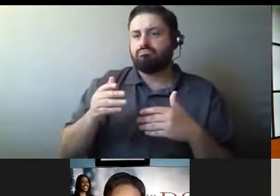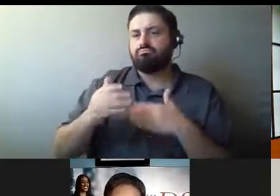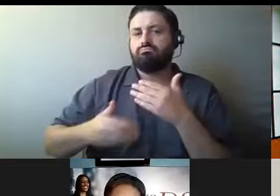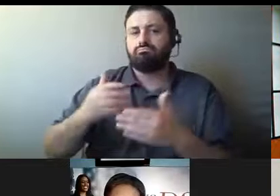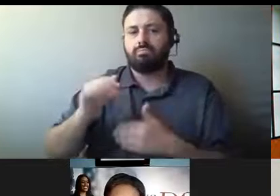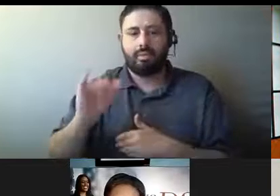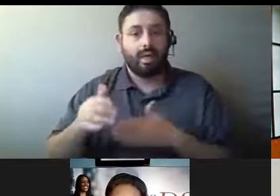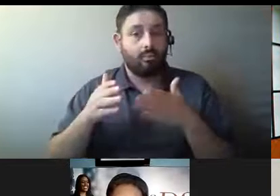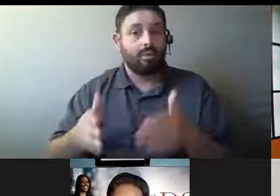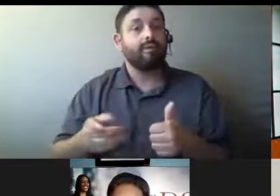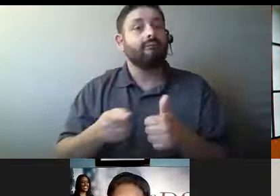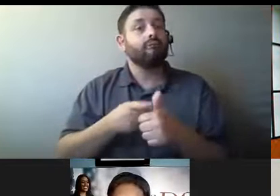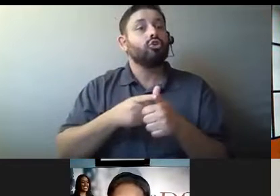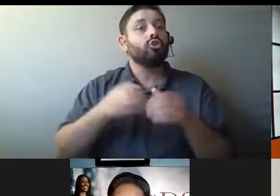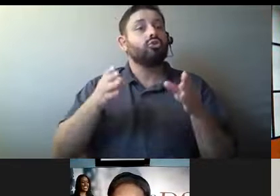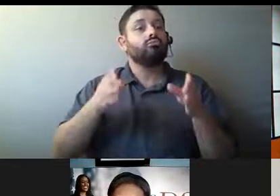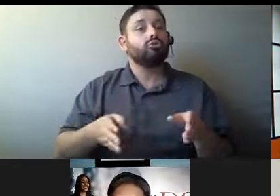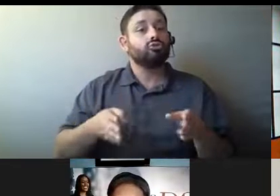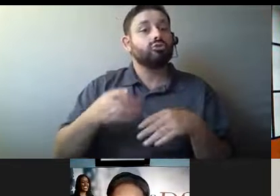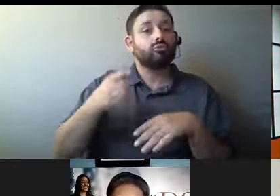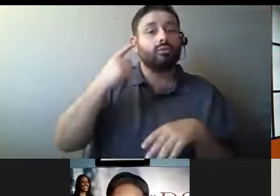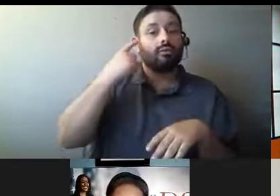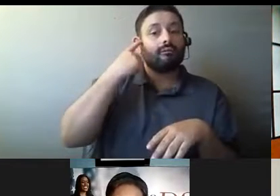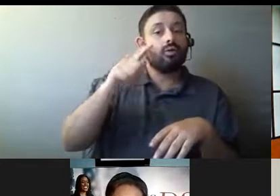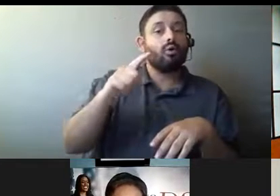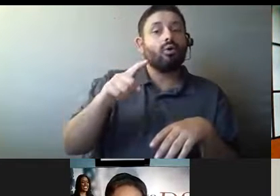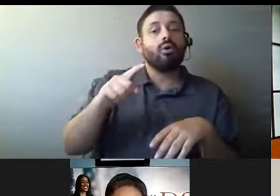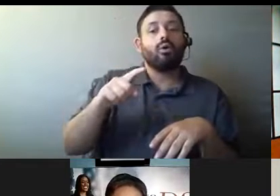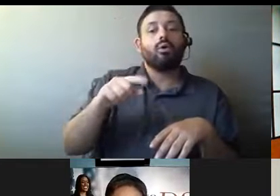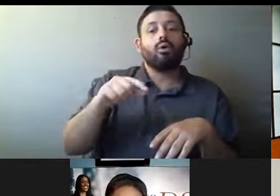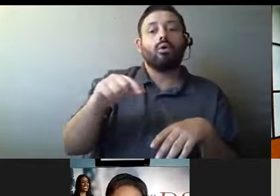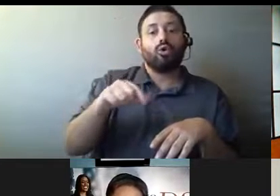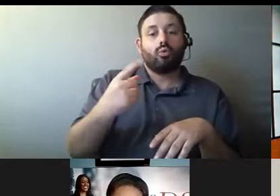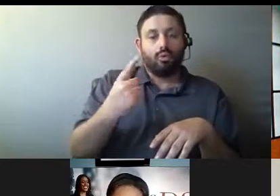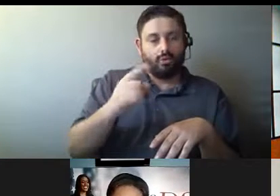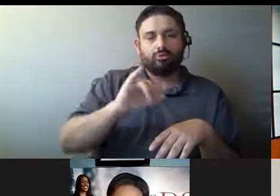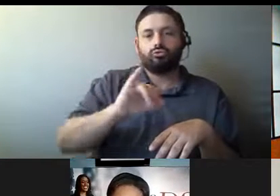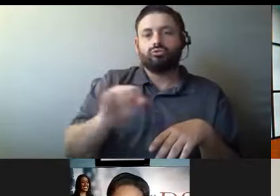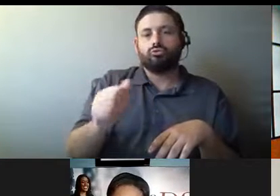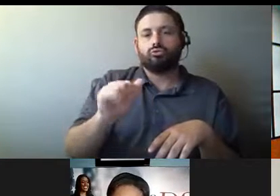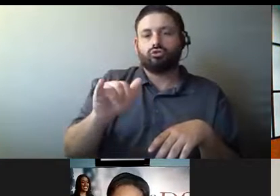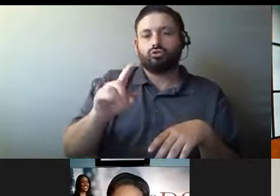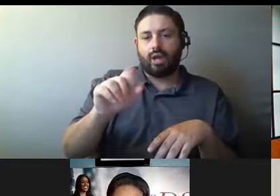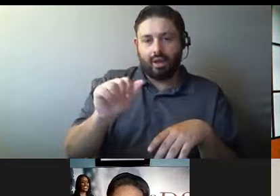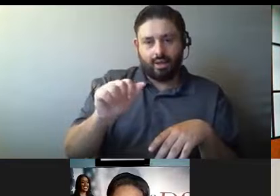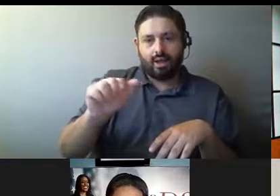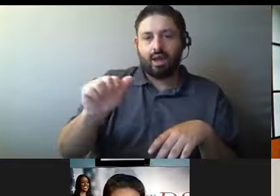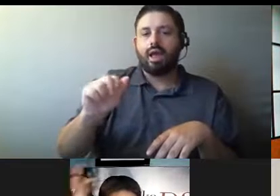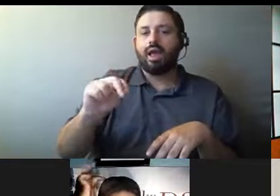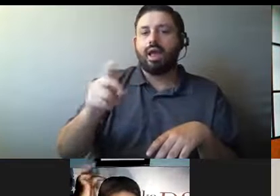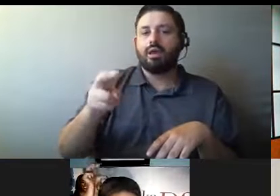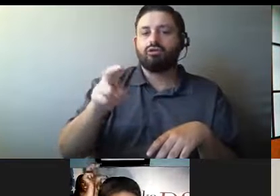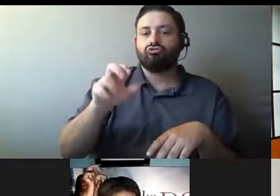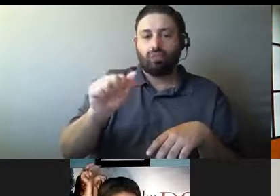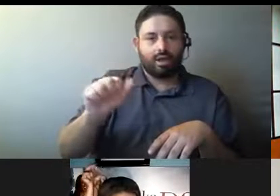And the first person in order for Q1 would be Jada Andrews Sullivan. I